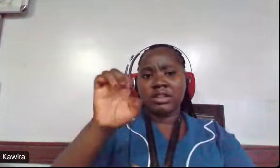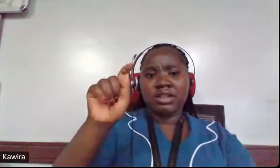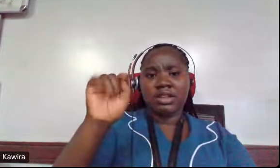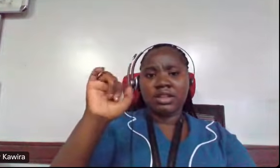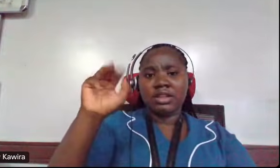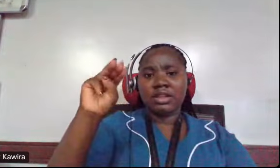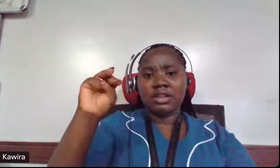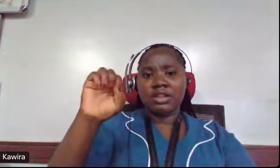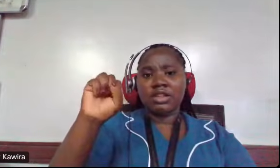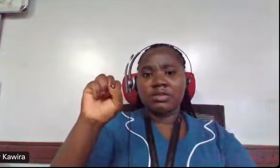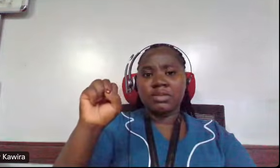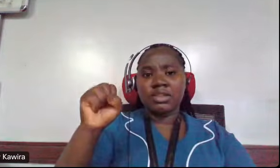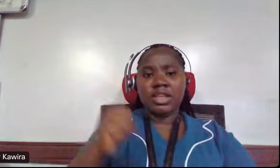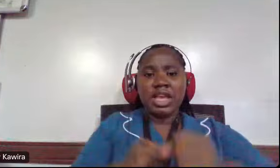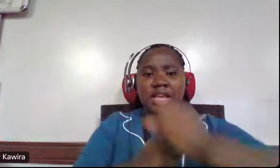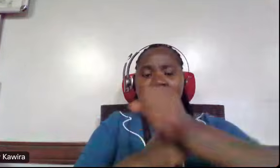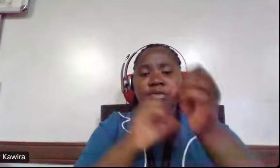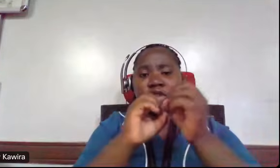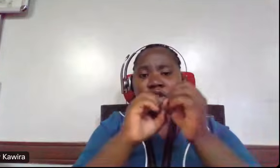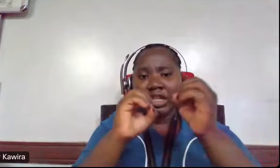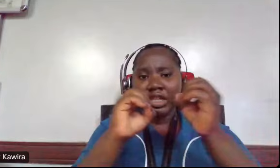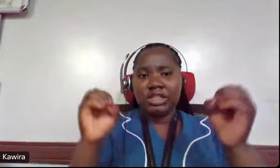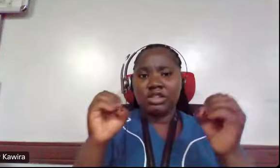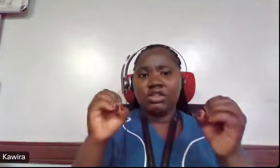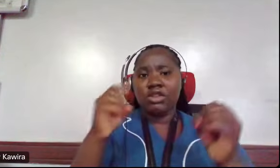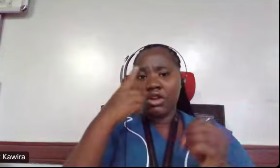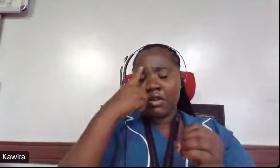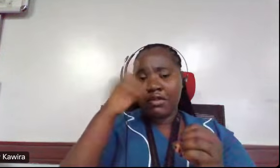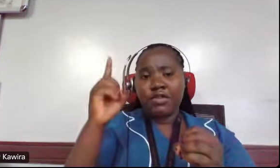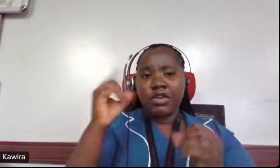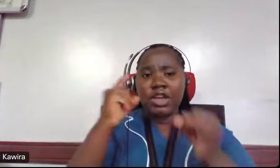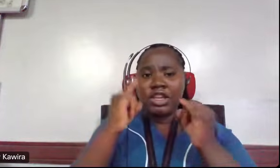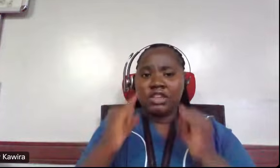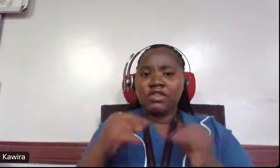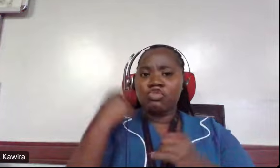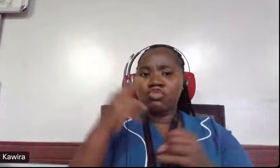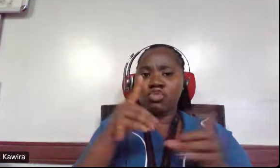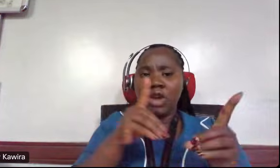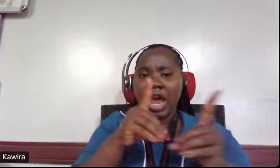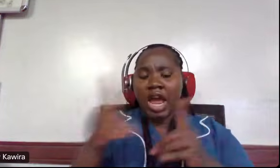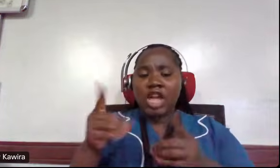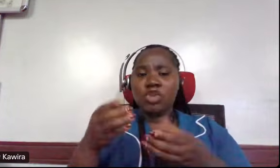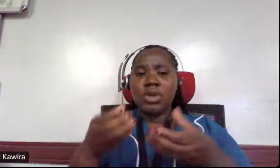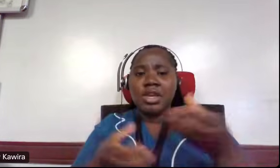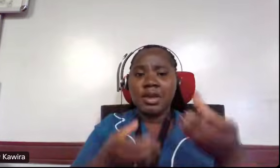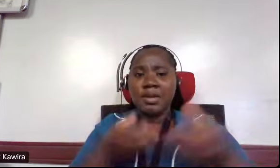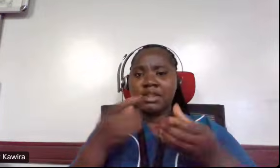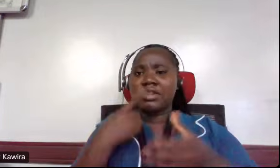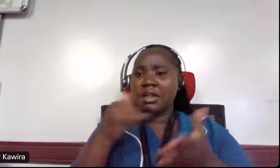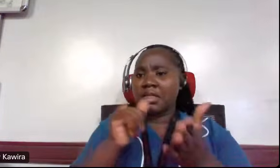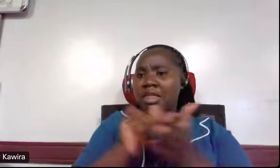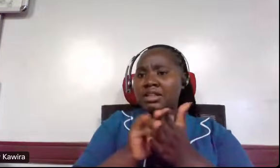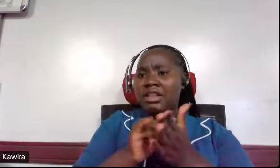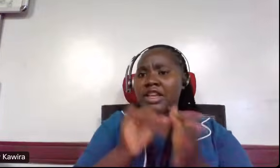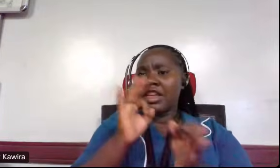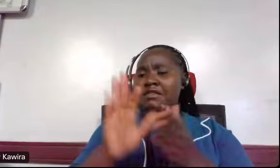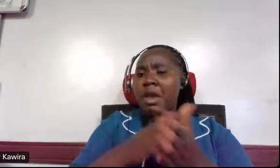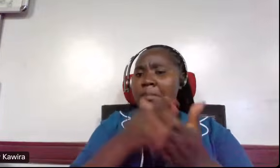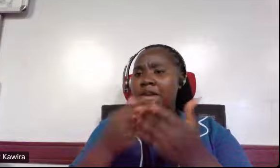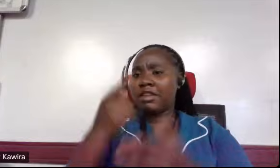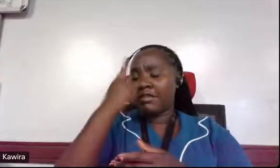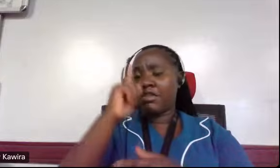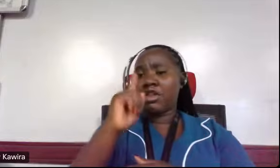also supply to individuals who may be doing business? So she's asking if that applies to people not in business.